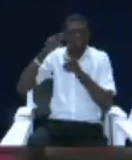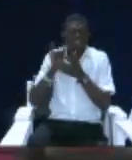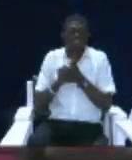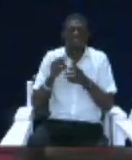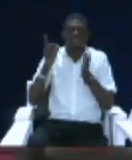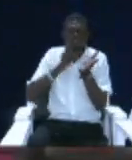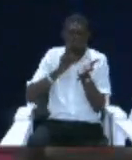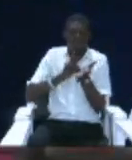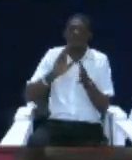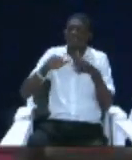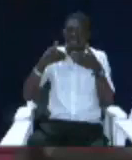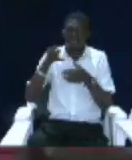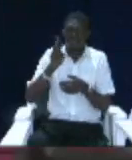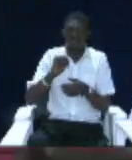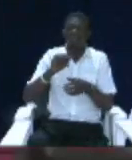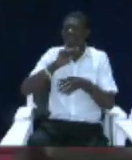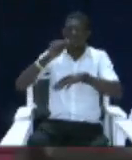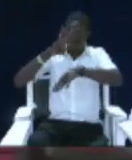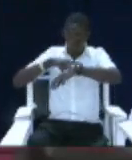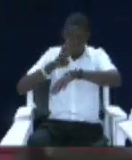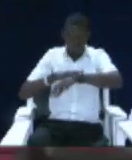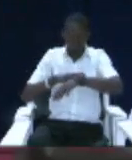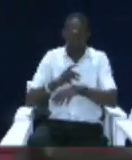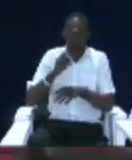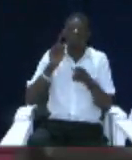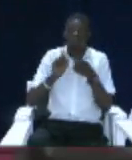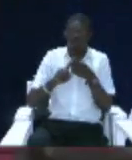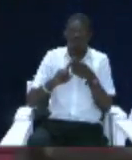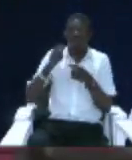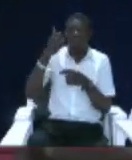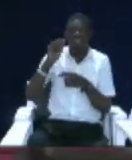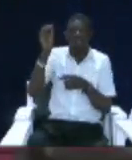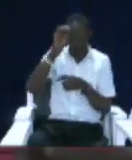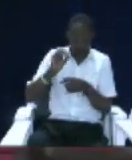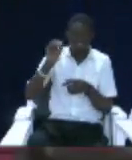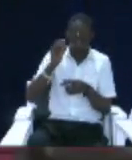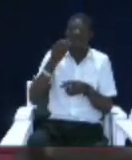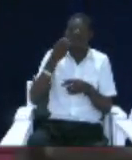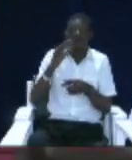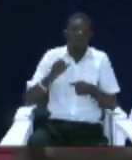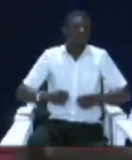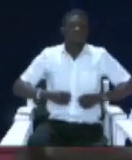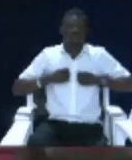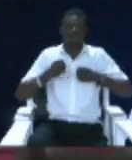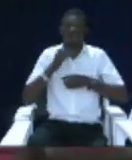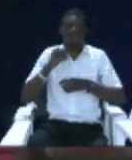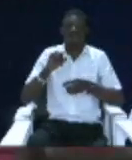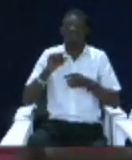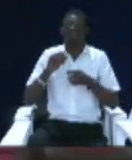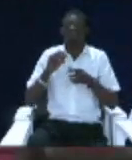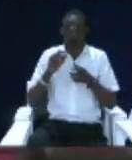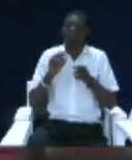doctors gave him a 1 to 10% survival chance.